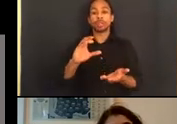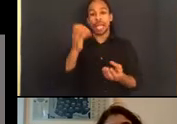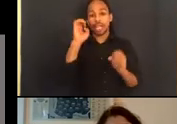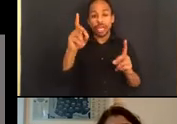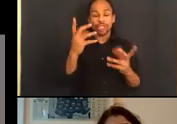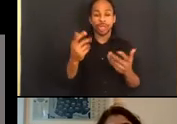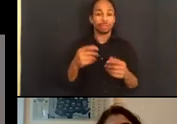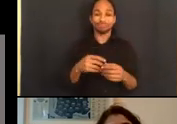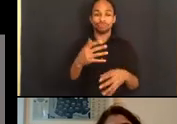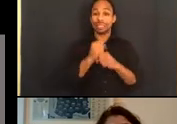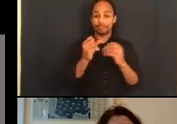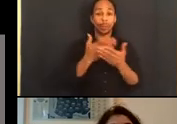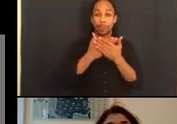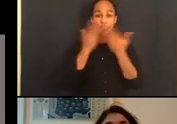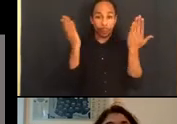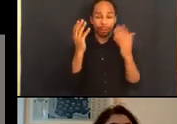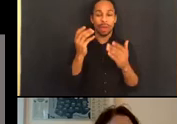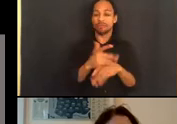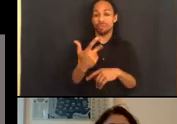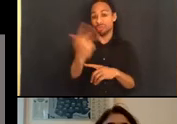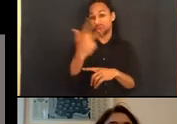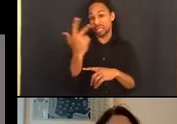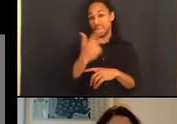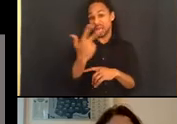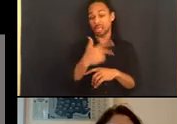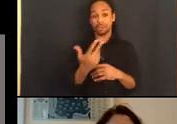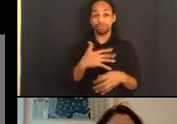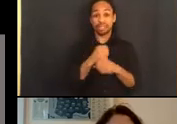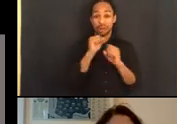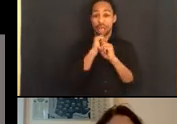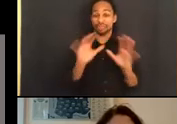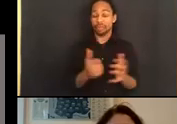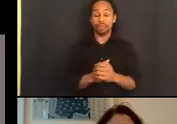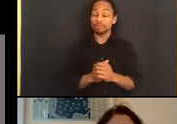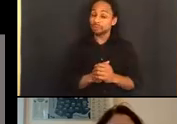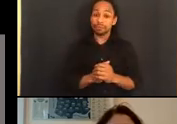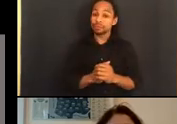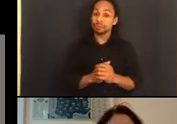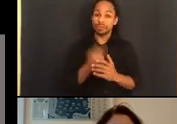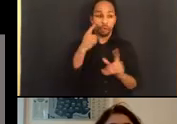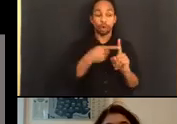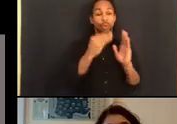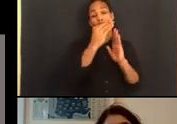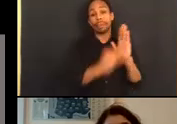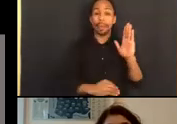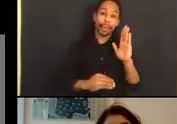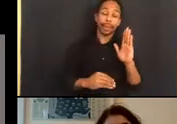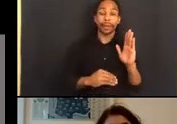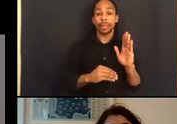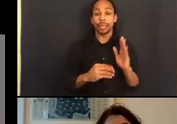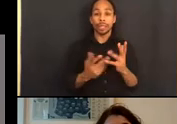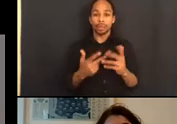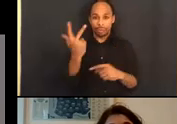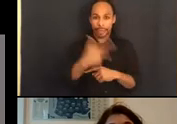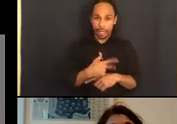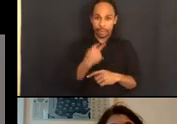receive any education, information, any packets, anything that she could do or complete. She wasn't able